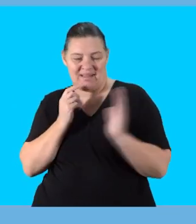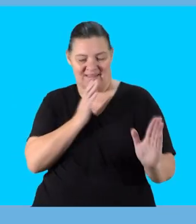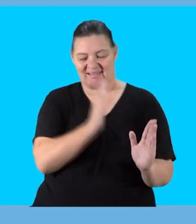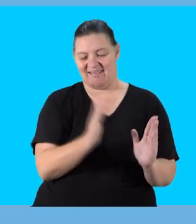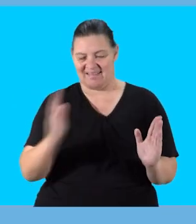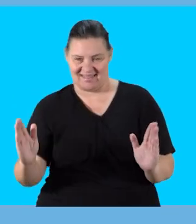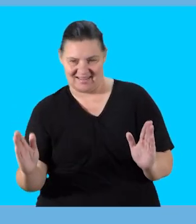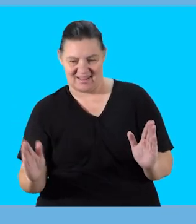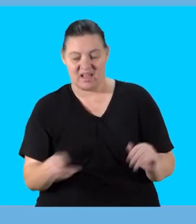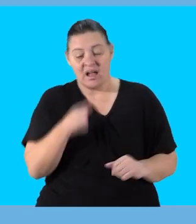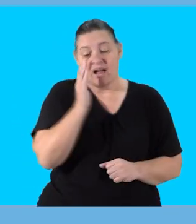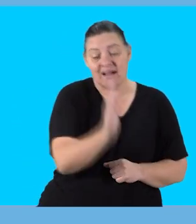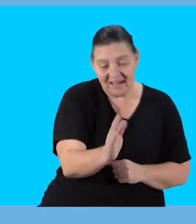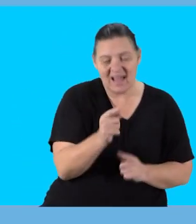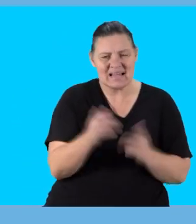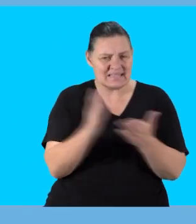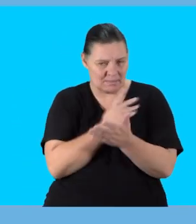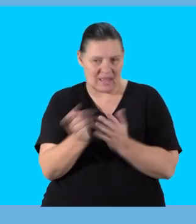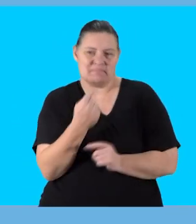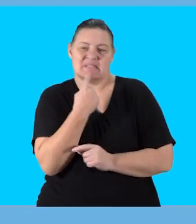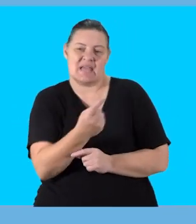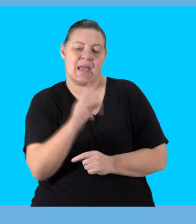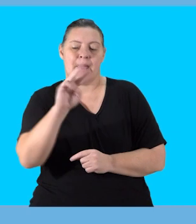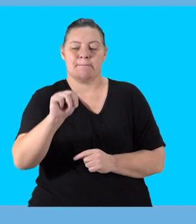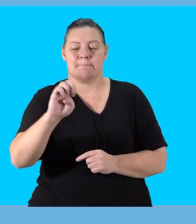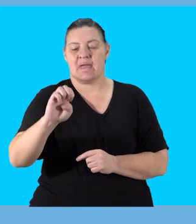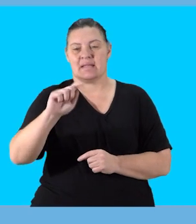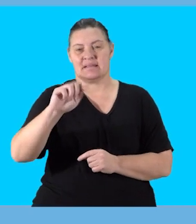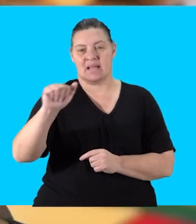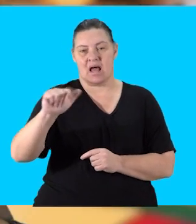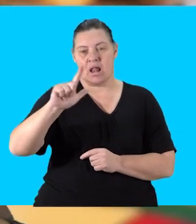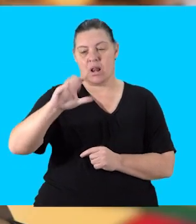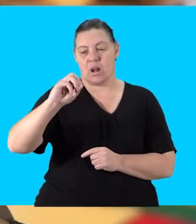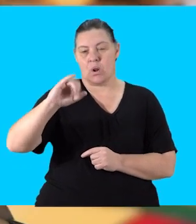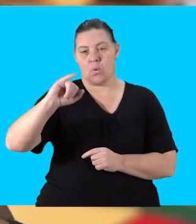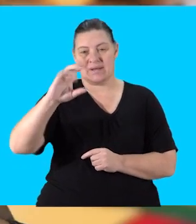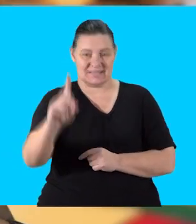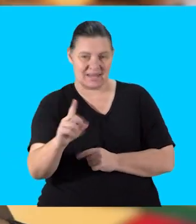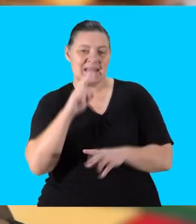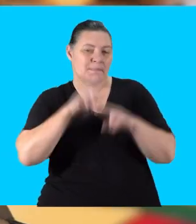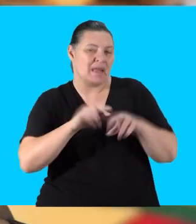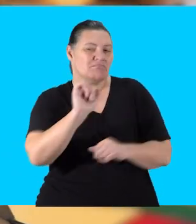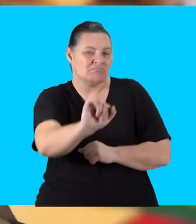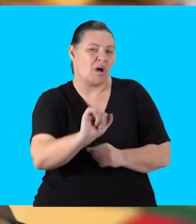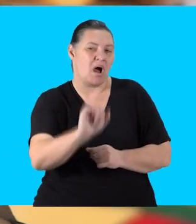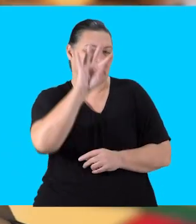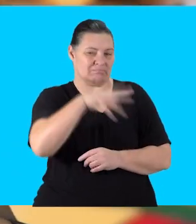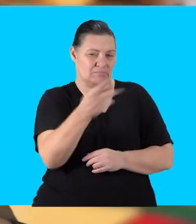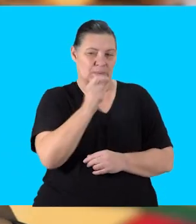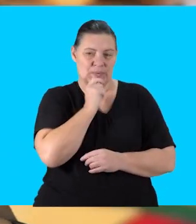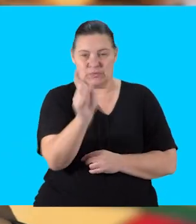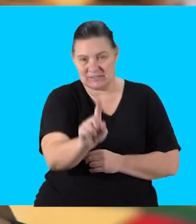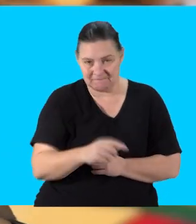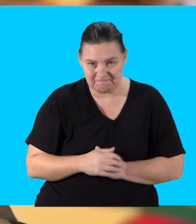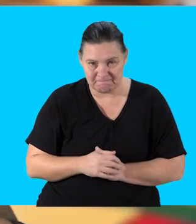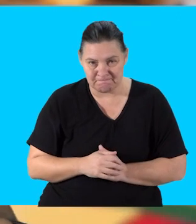in mind that the semi-metals are sometimes referred to as metalloid depending on the periodic table that you are using.